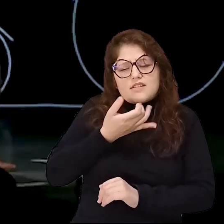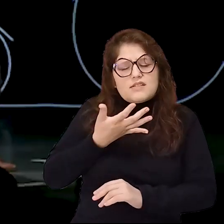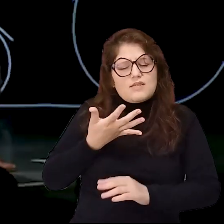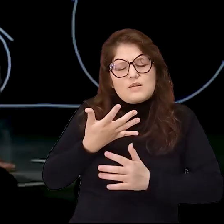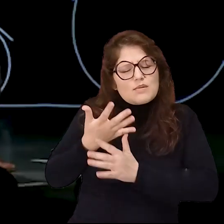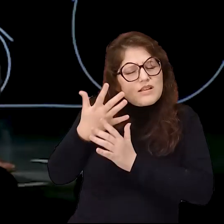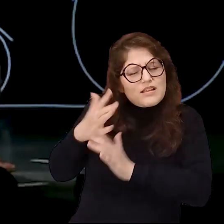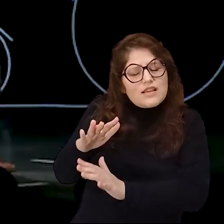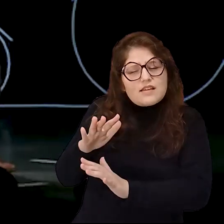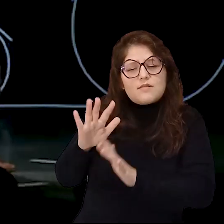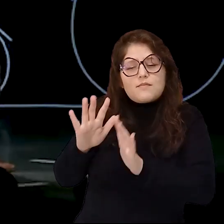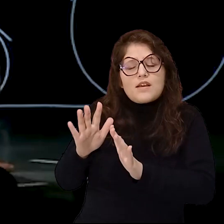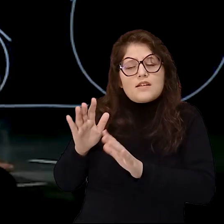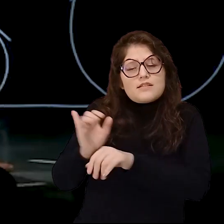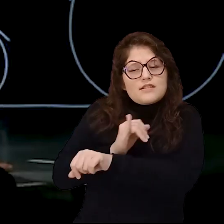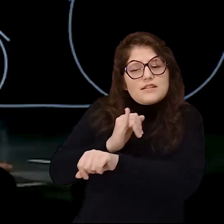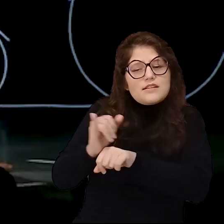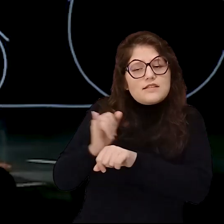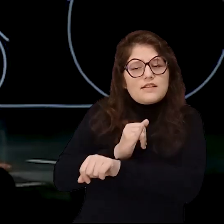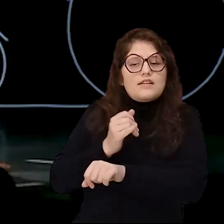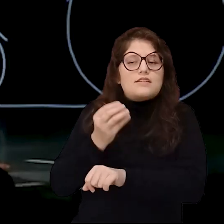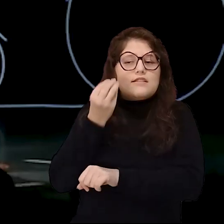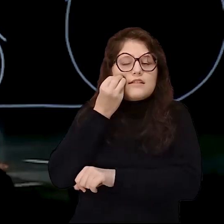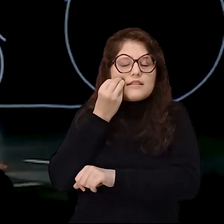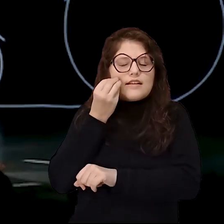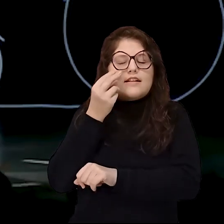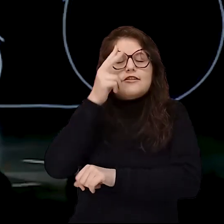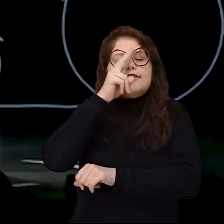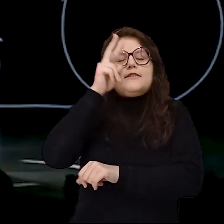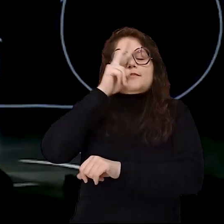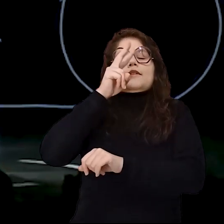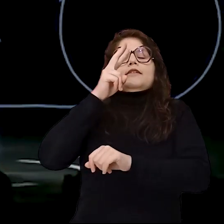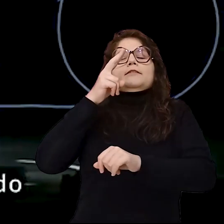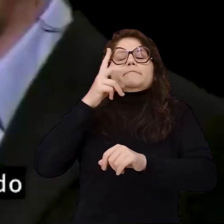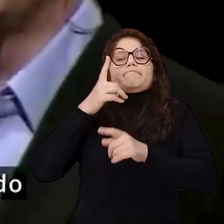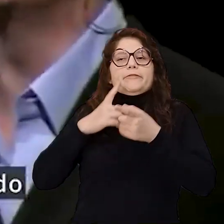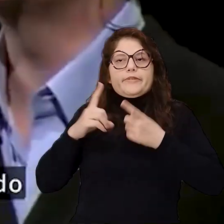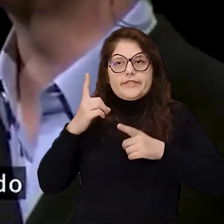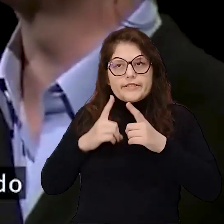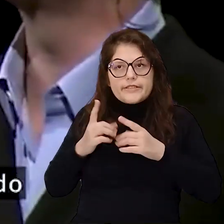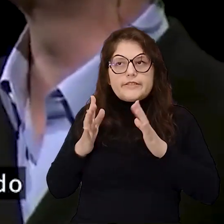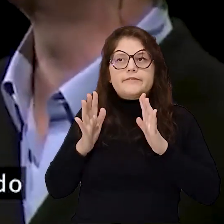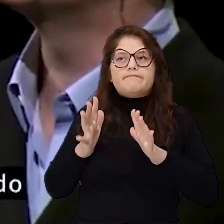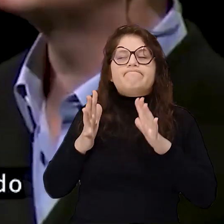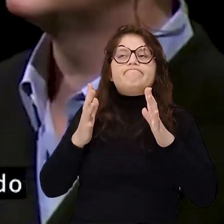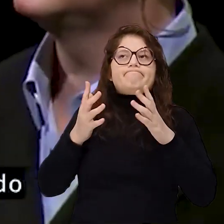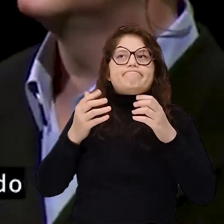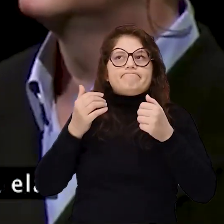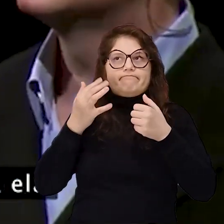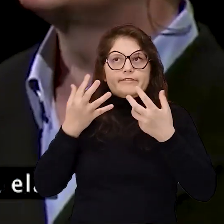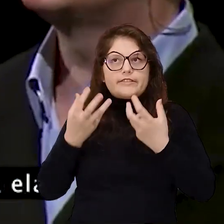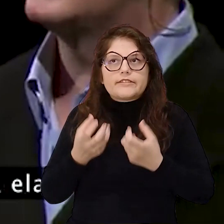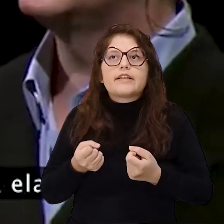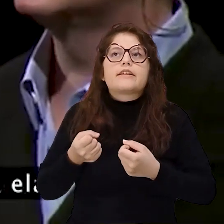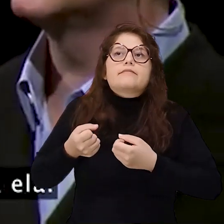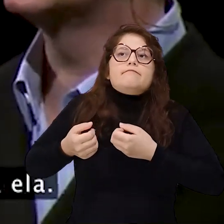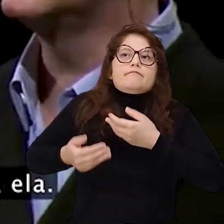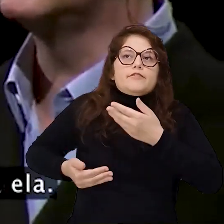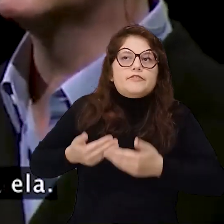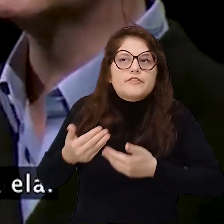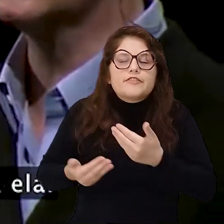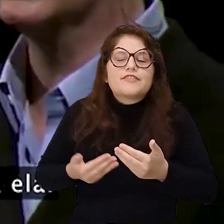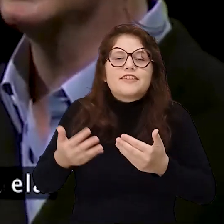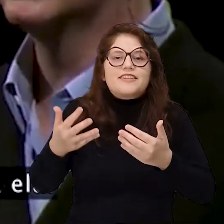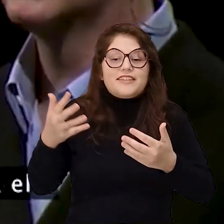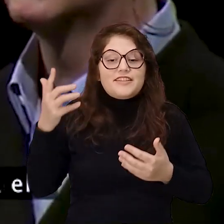would hate to be depressed again, I found a way to love my depression. I love it because it has forced me to find and